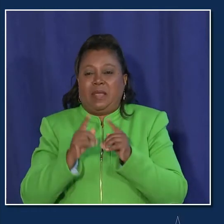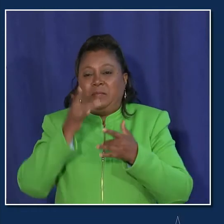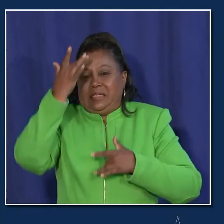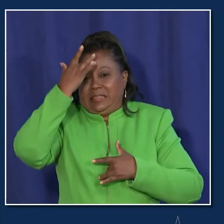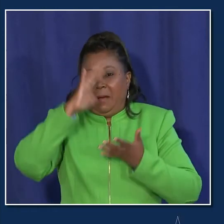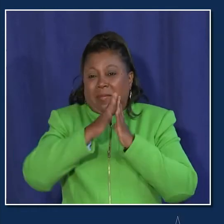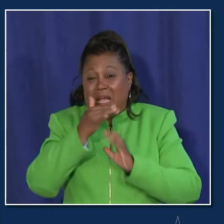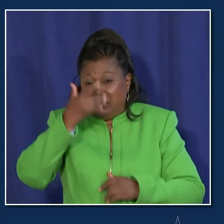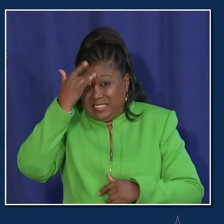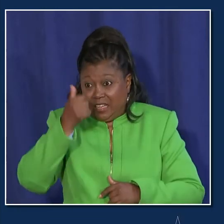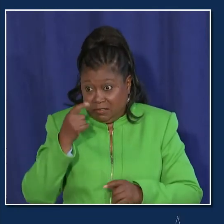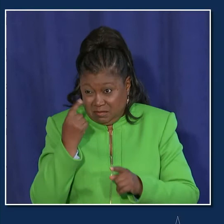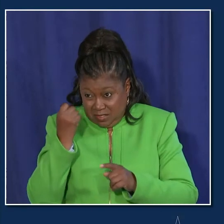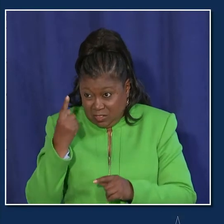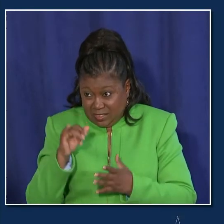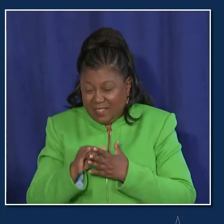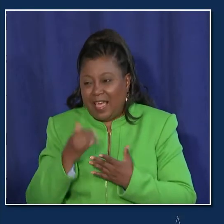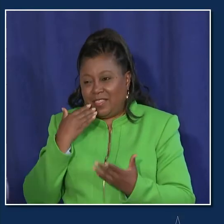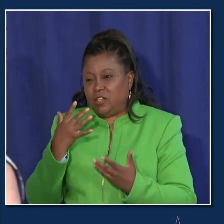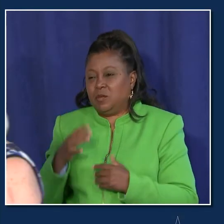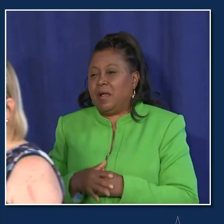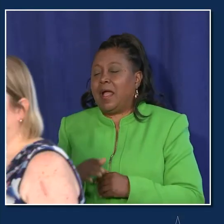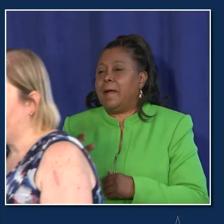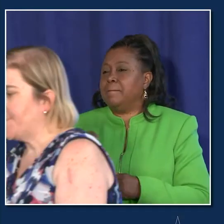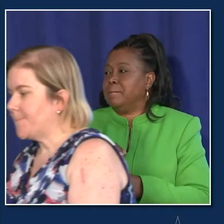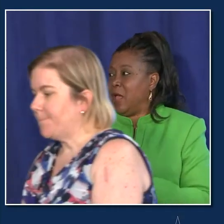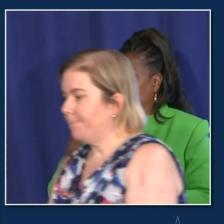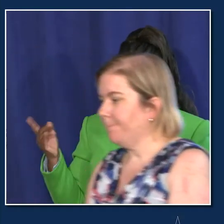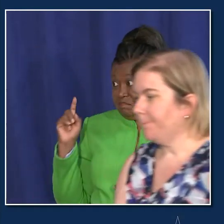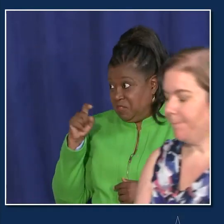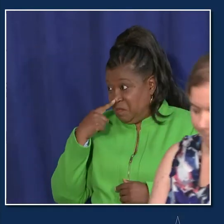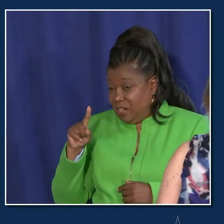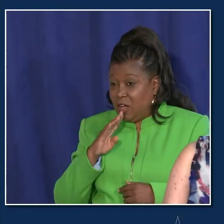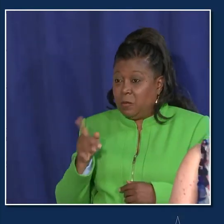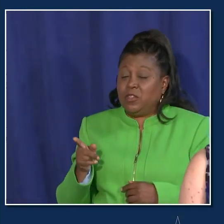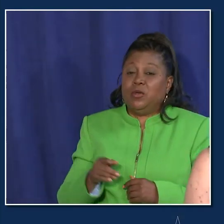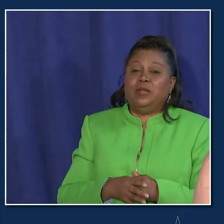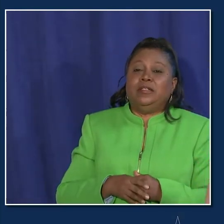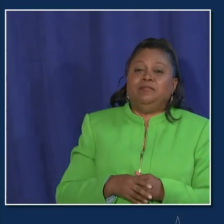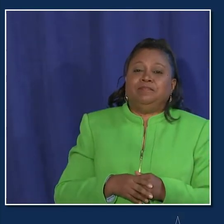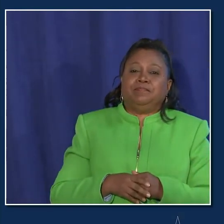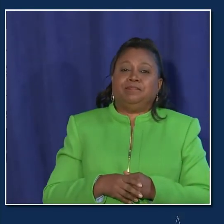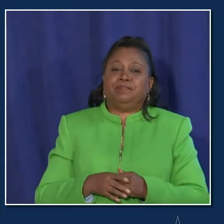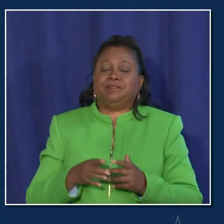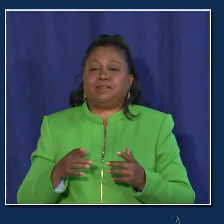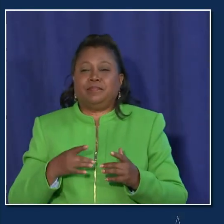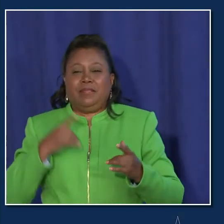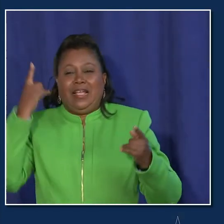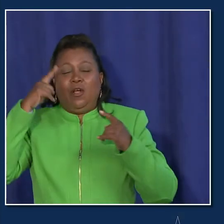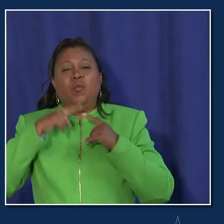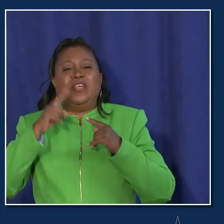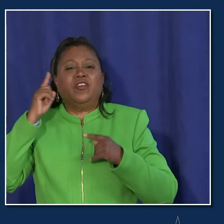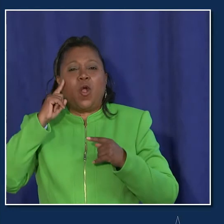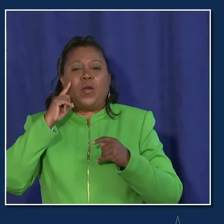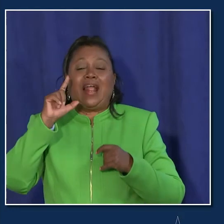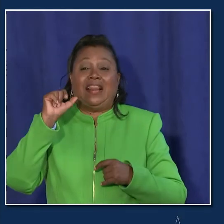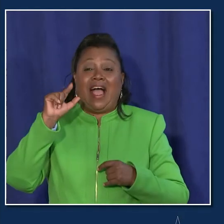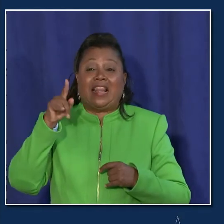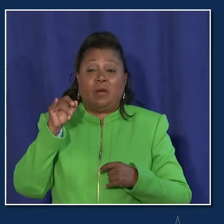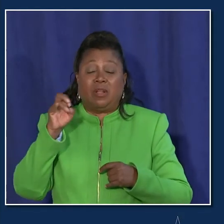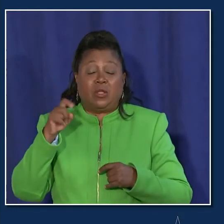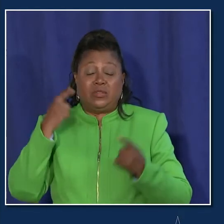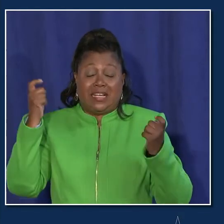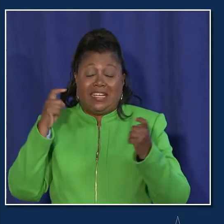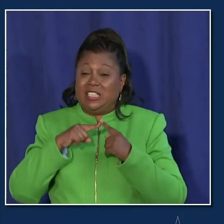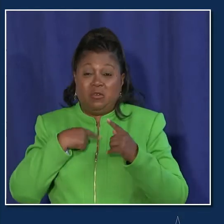sicker. Does that make sense? Yeah. No, that does. Thank you very much. Mayor Lightfoot, can I talk to you? Considering we had heard that Lollapalooza, if you